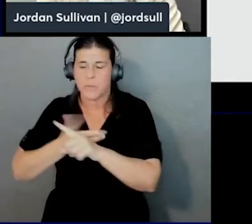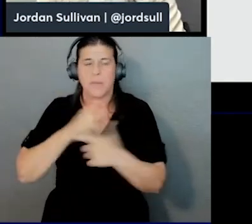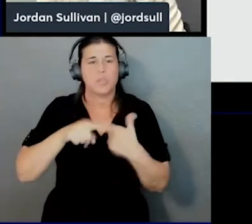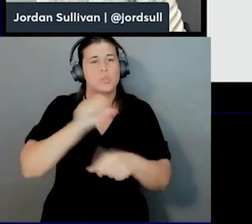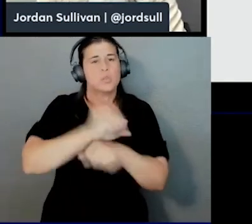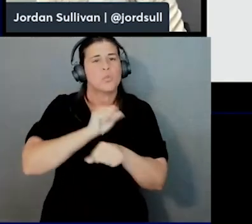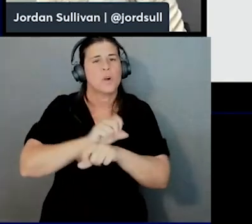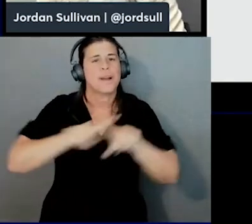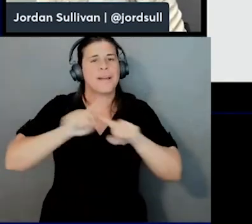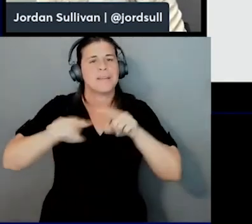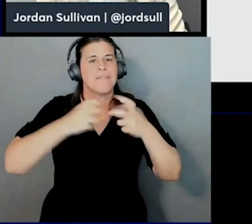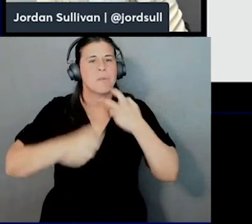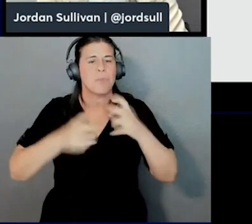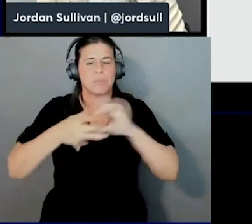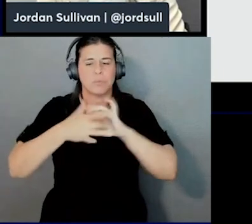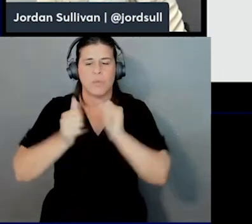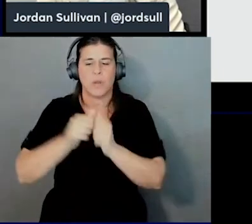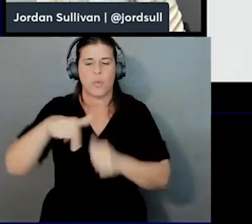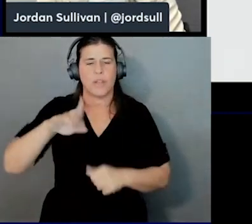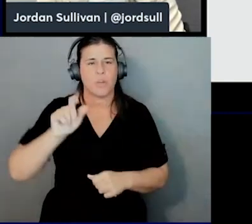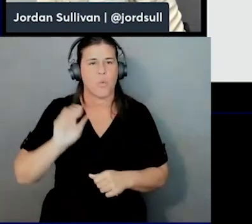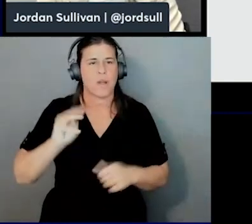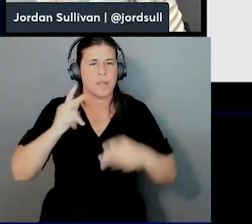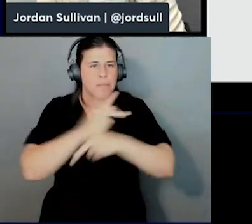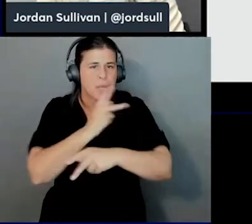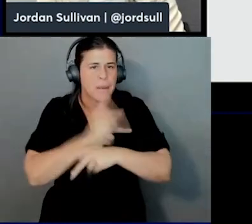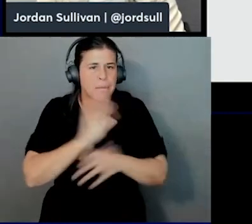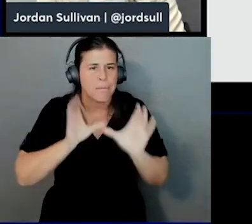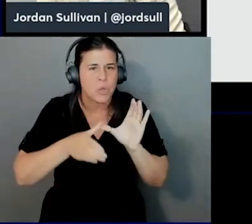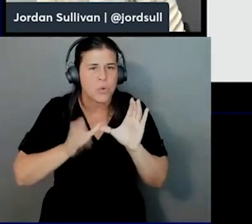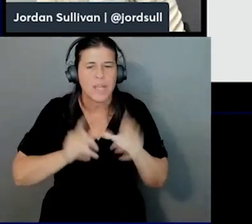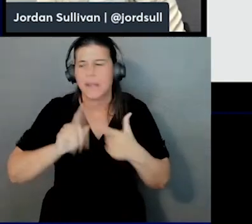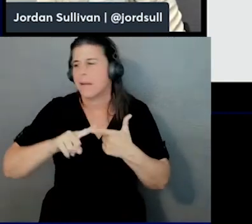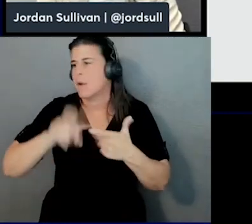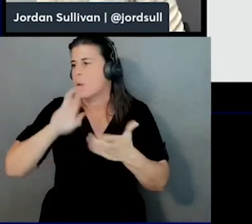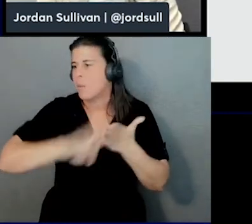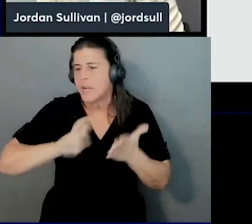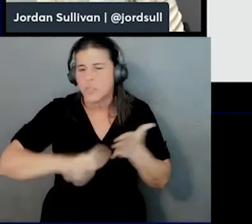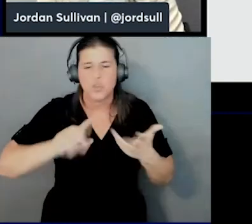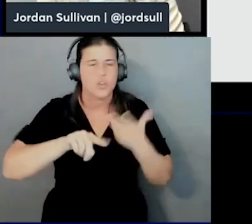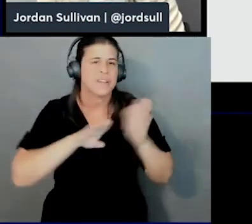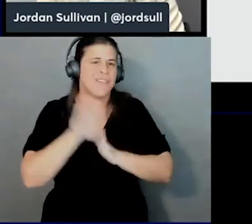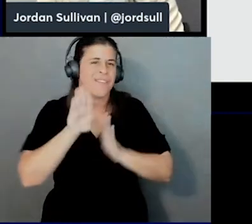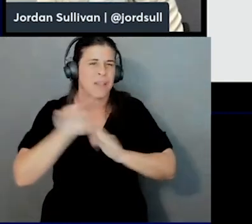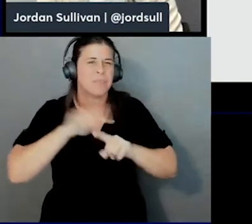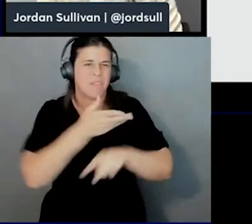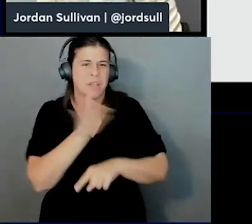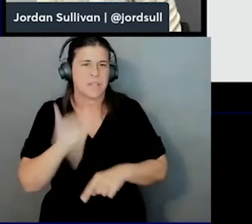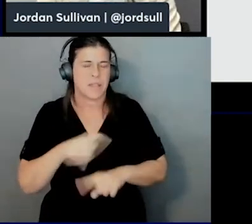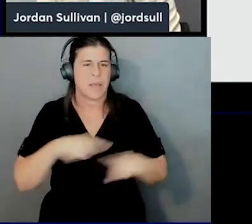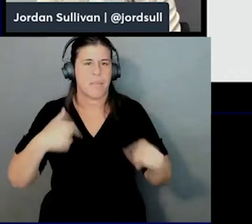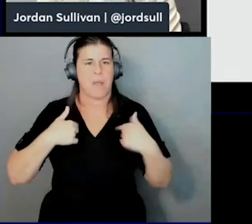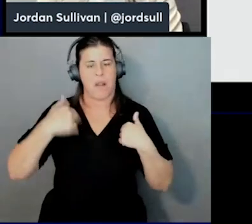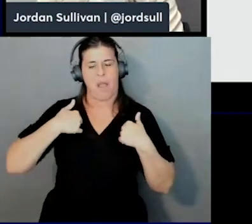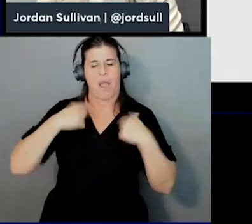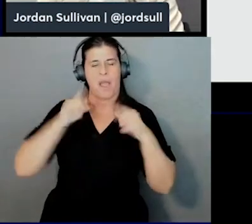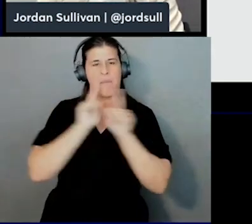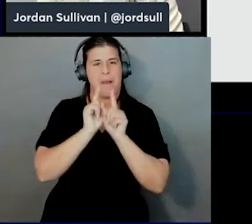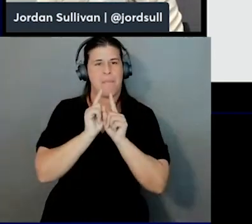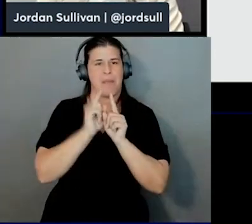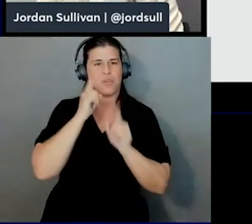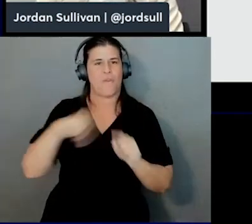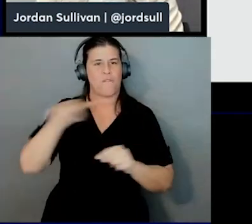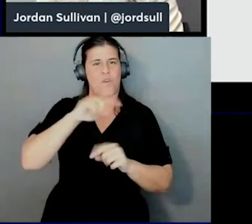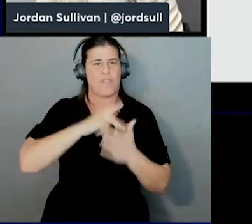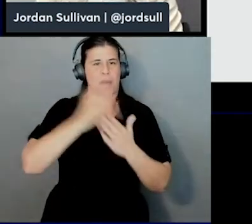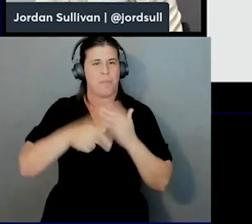quantum computing and maybe research or development, etc. So I'm one of the mentors of this on this program,